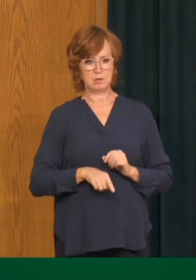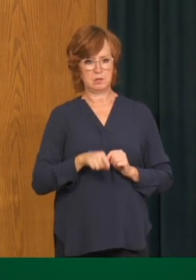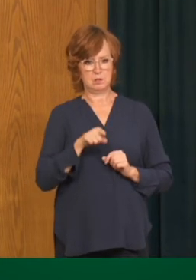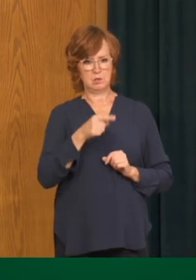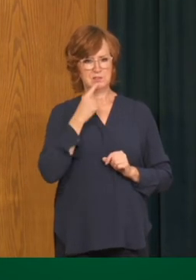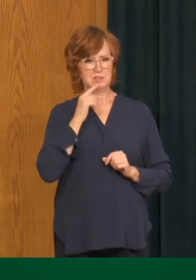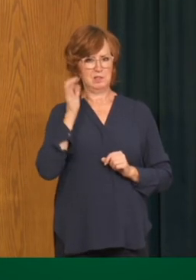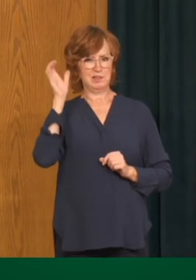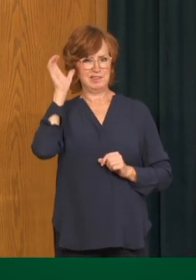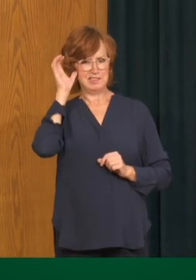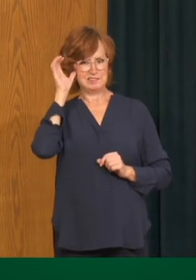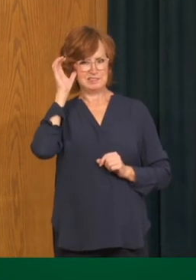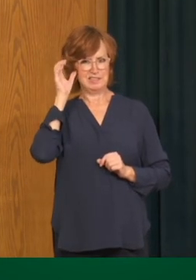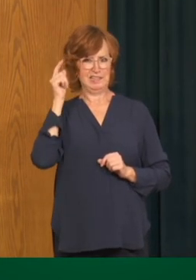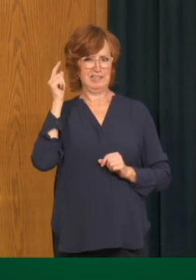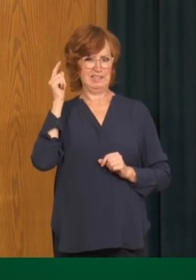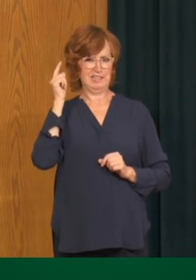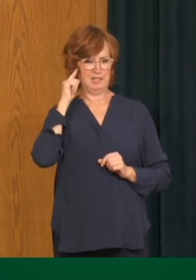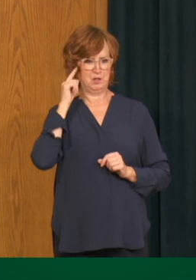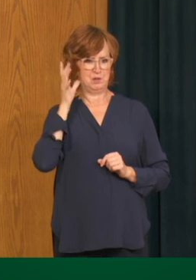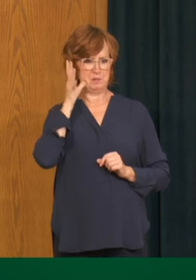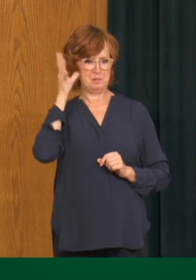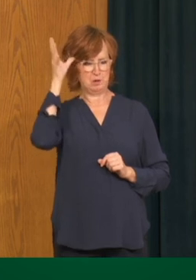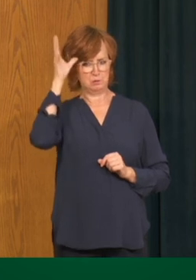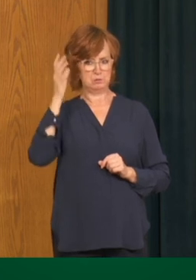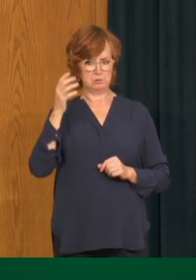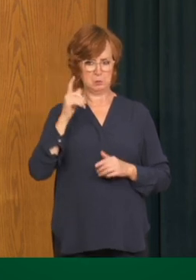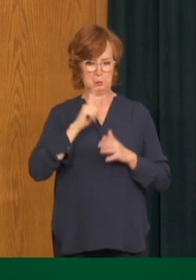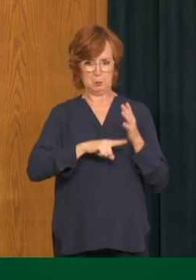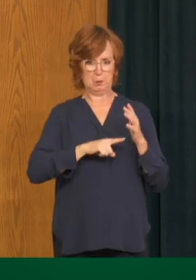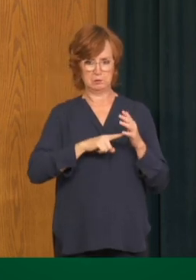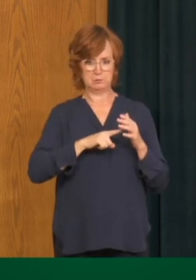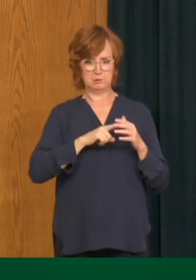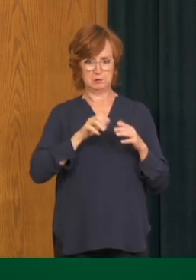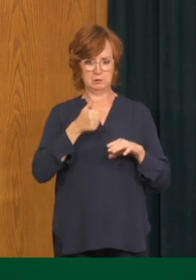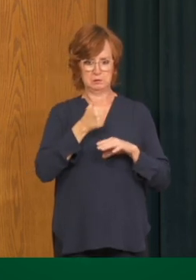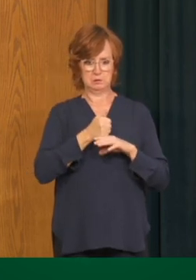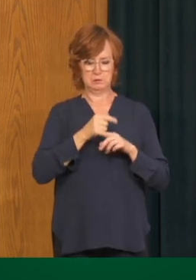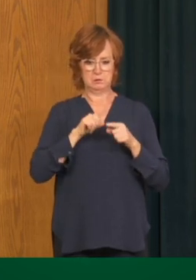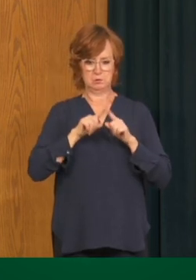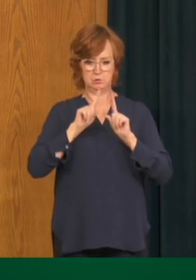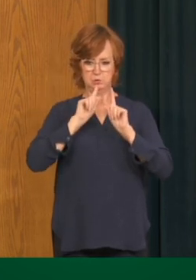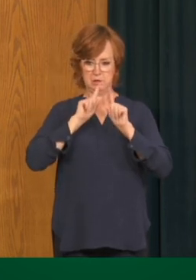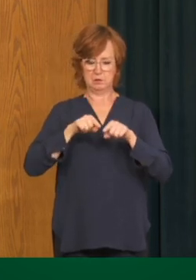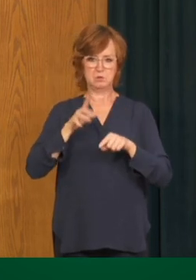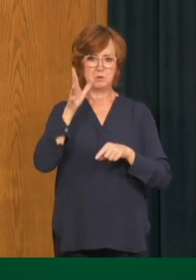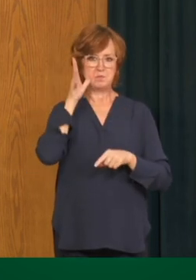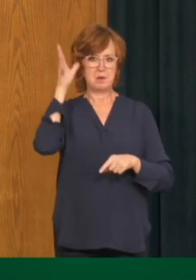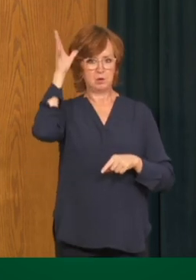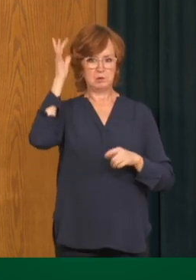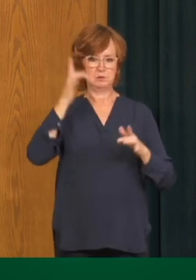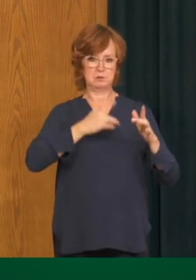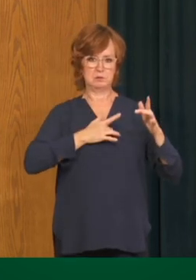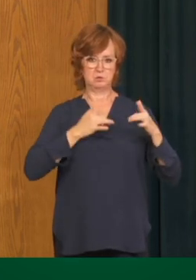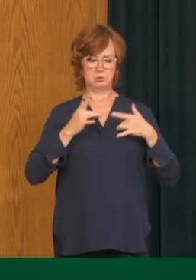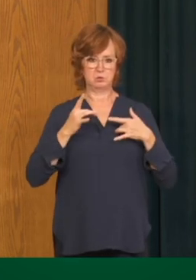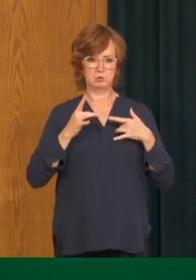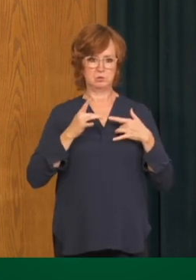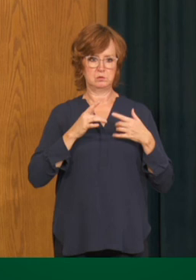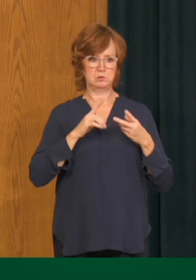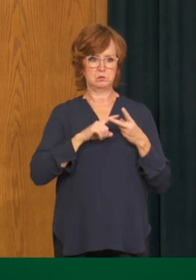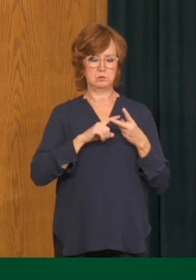parents, specifically which of these measures were implemented in response to parent and public concerns, and which ones